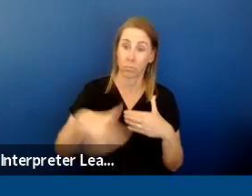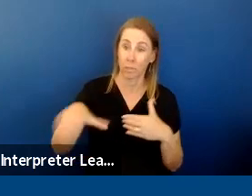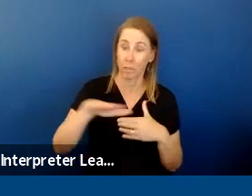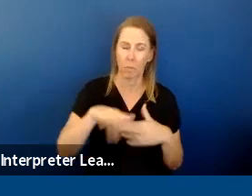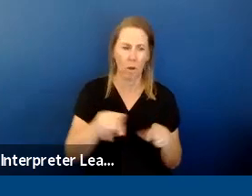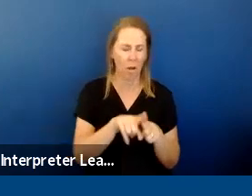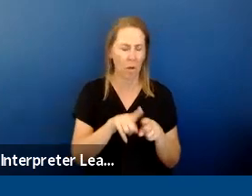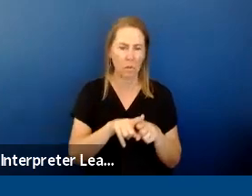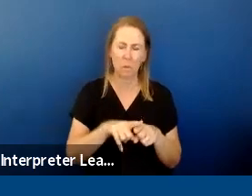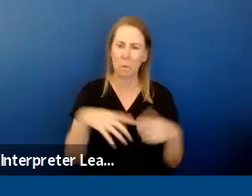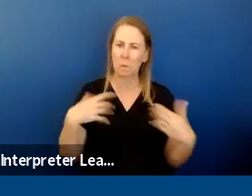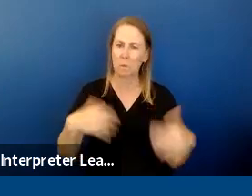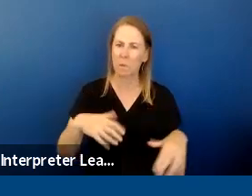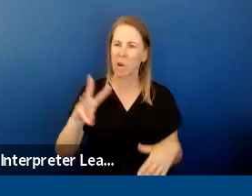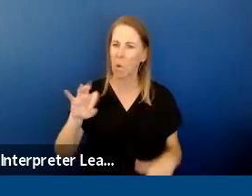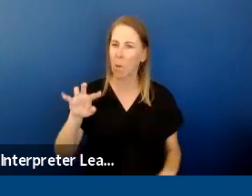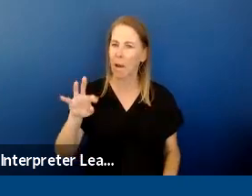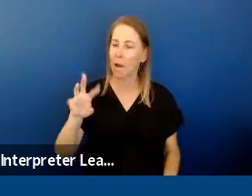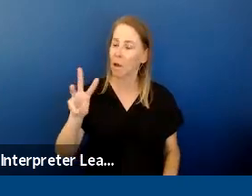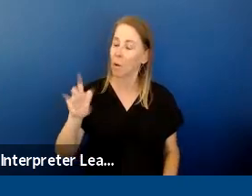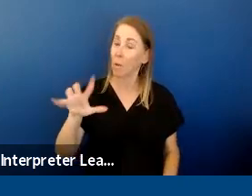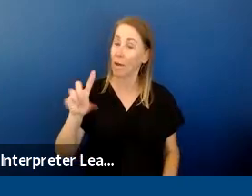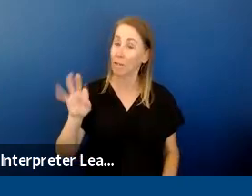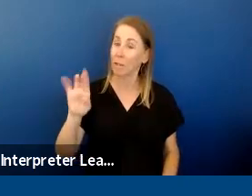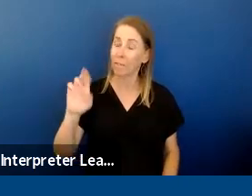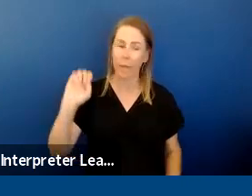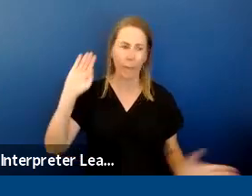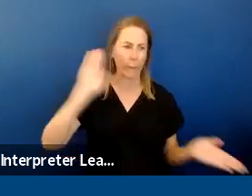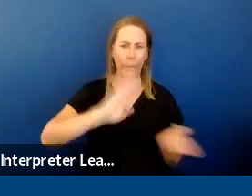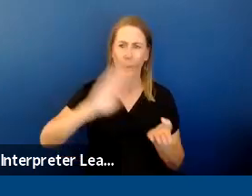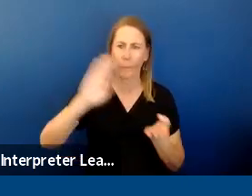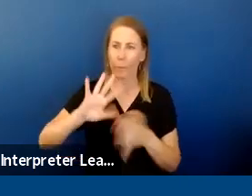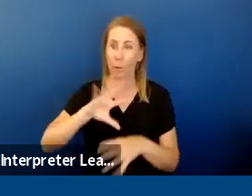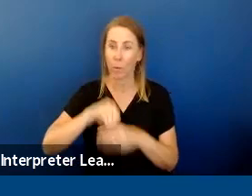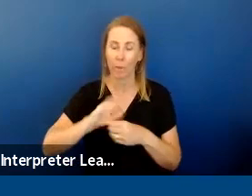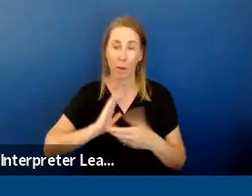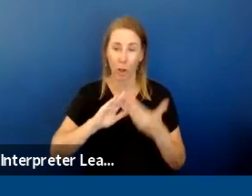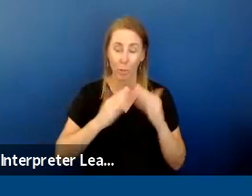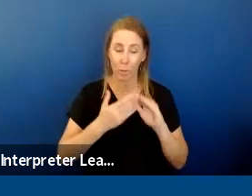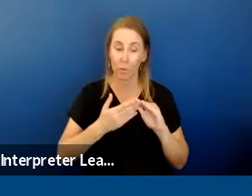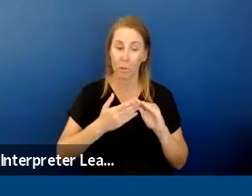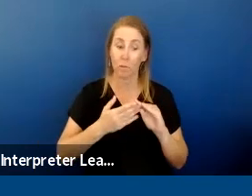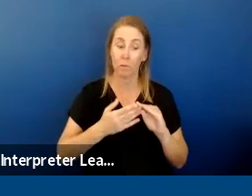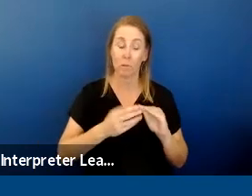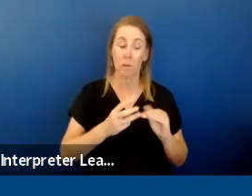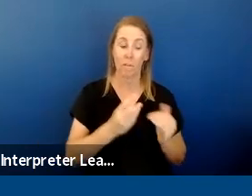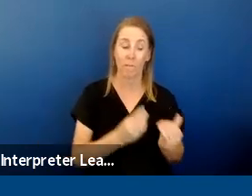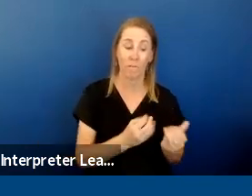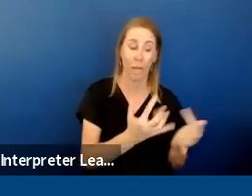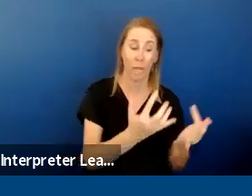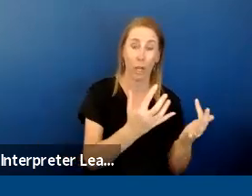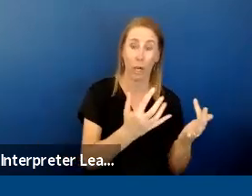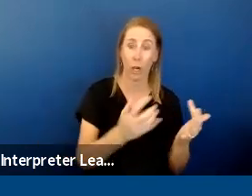evacuation plans that they already have in place, and they could maybe share that plan with you. Thank you, Tracy.